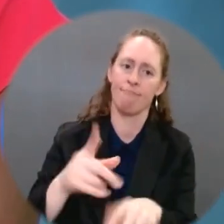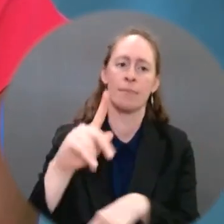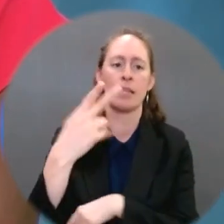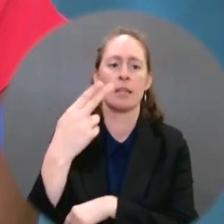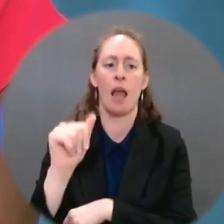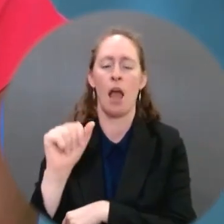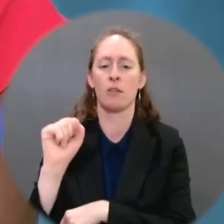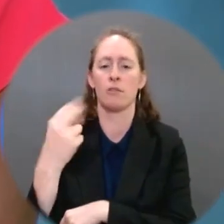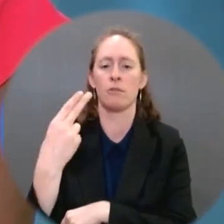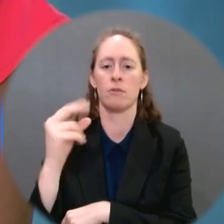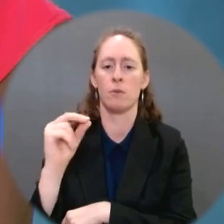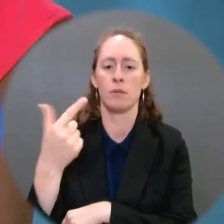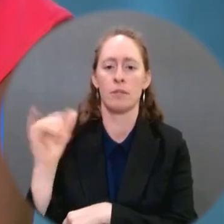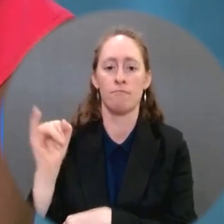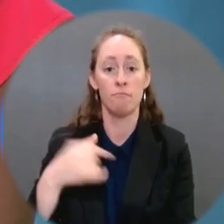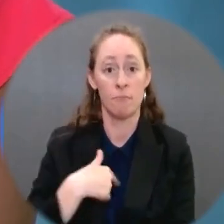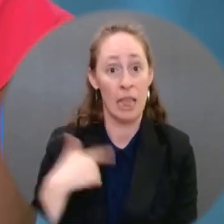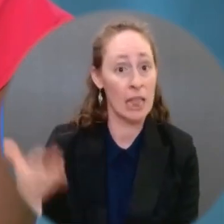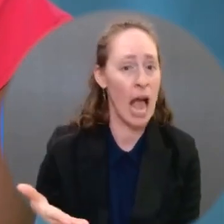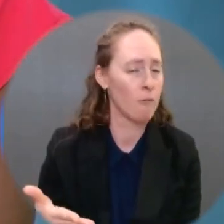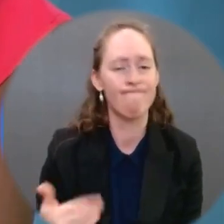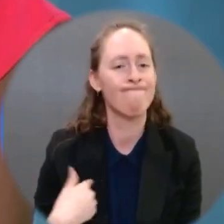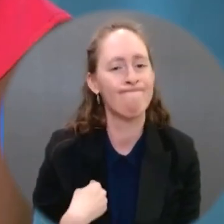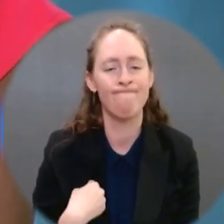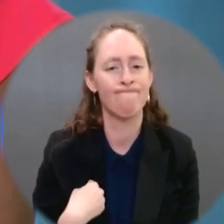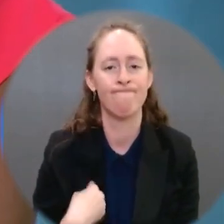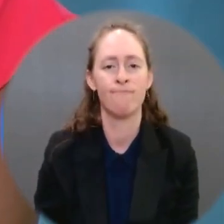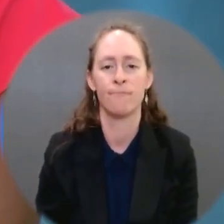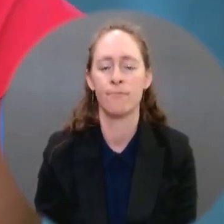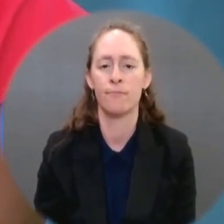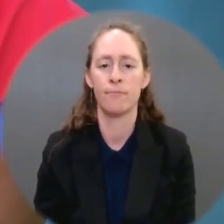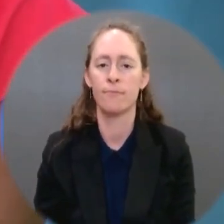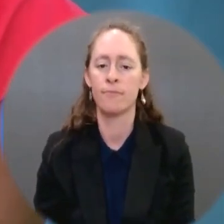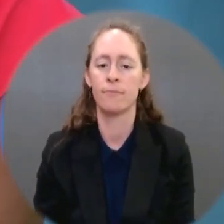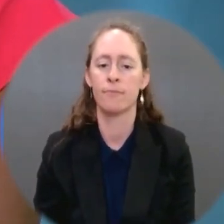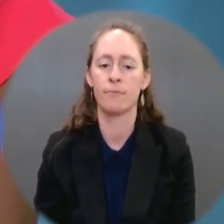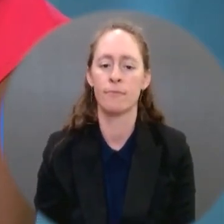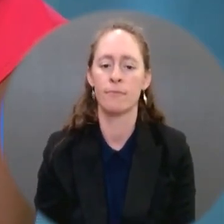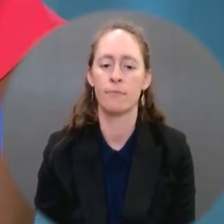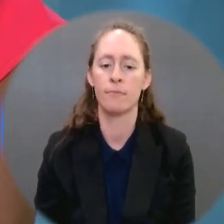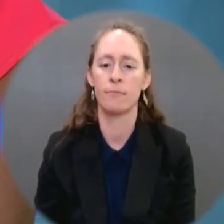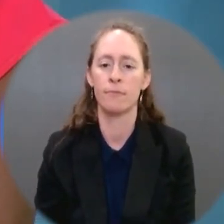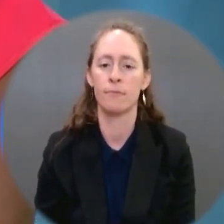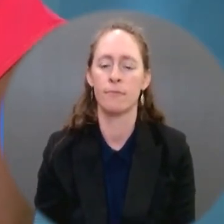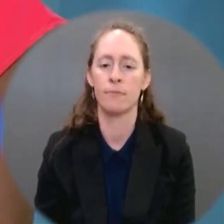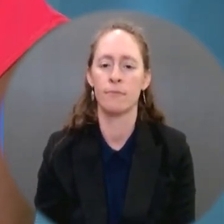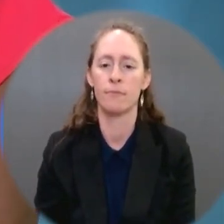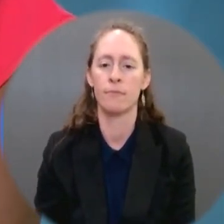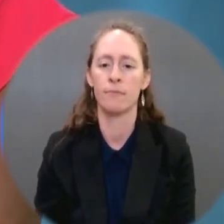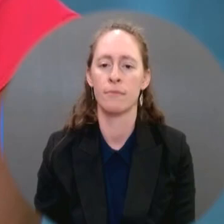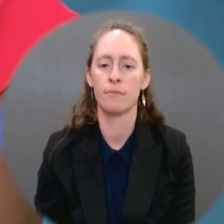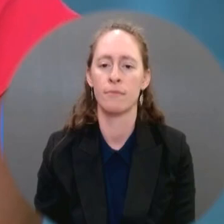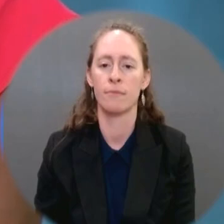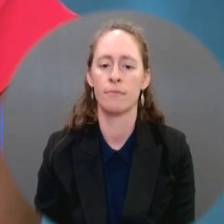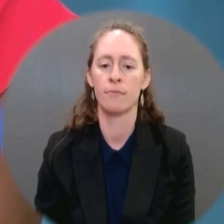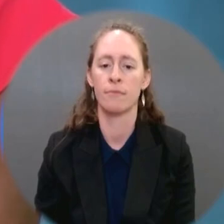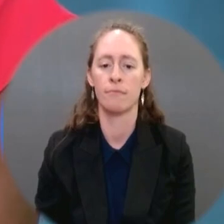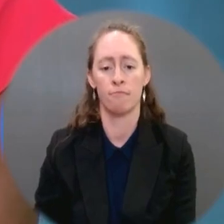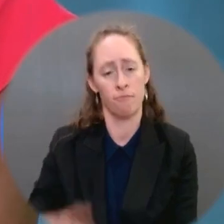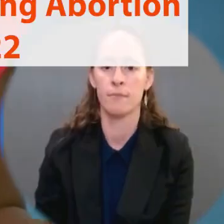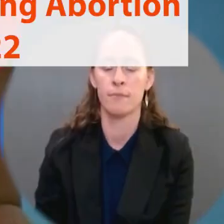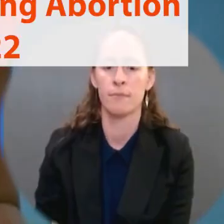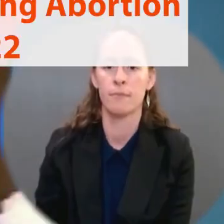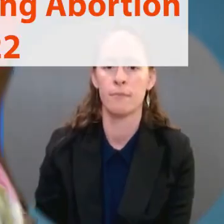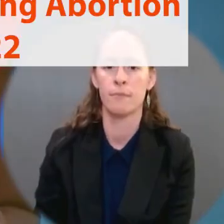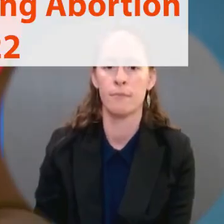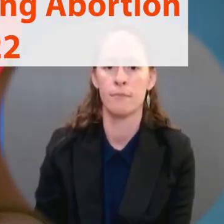president himself. I was not in the meeting to answer that question, but the president himself said and laid out very